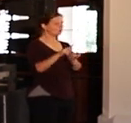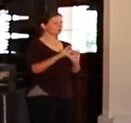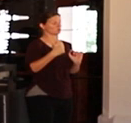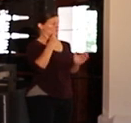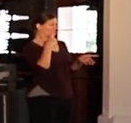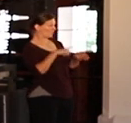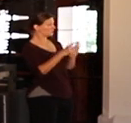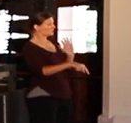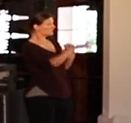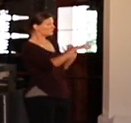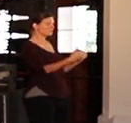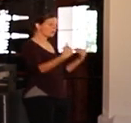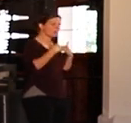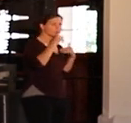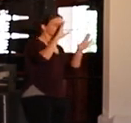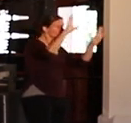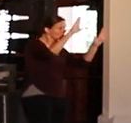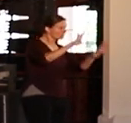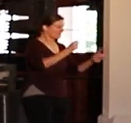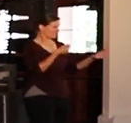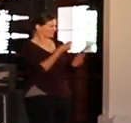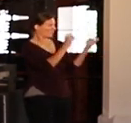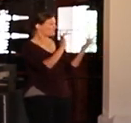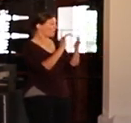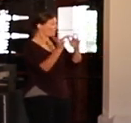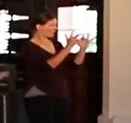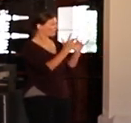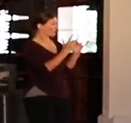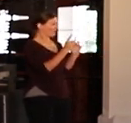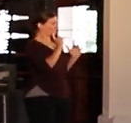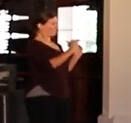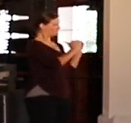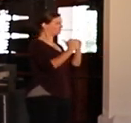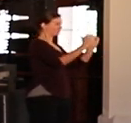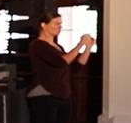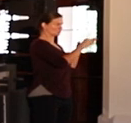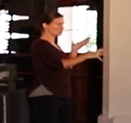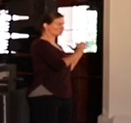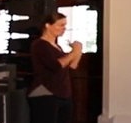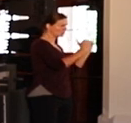I also saw that you have an amazing support network in your fellow students.